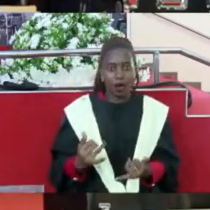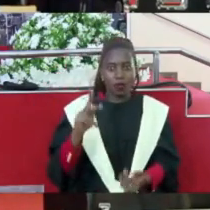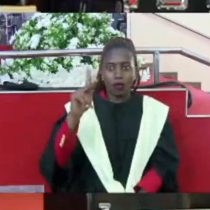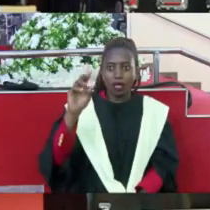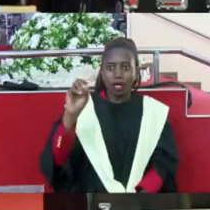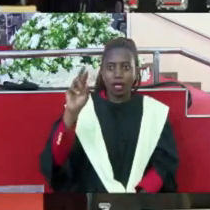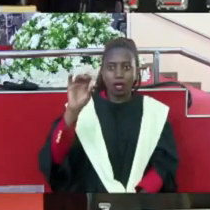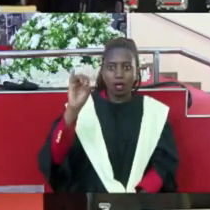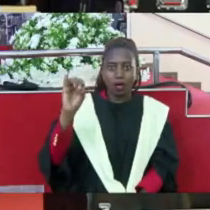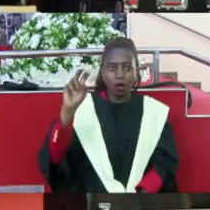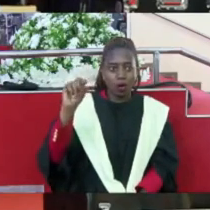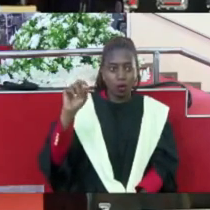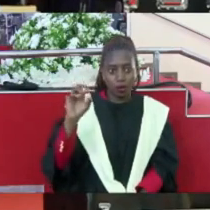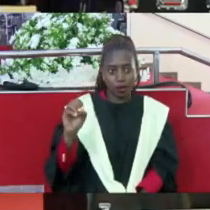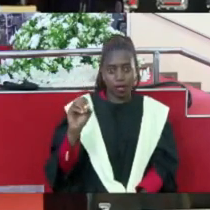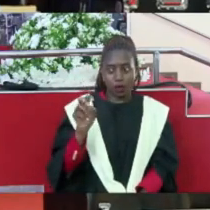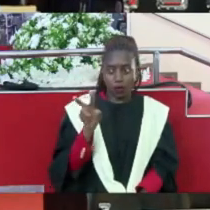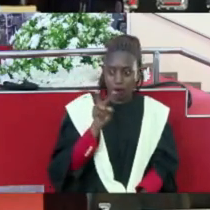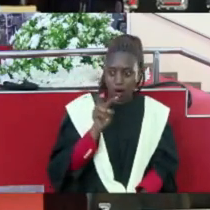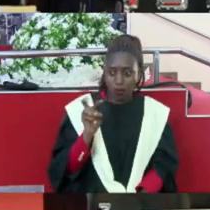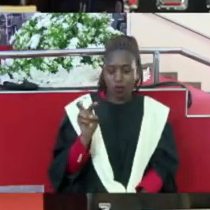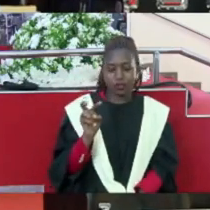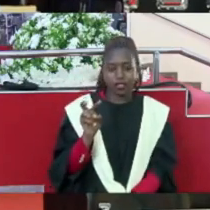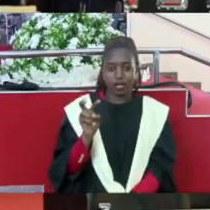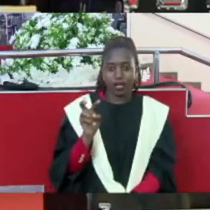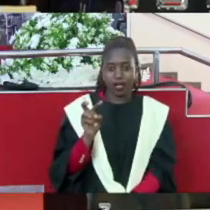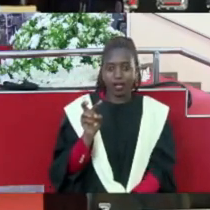watching live. Mkorino.